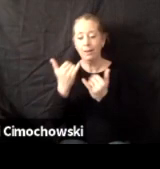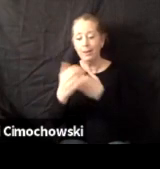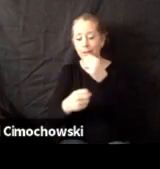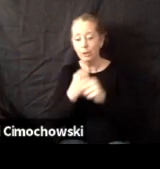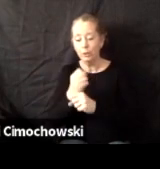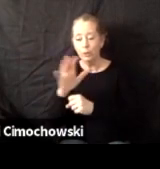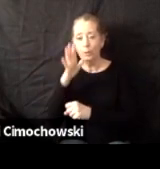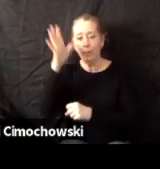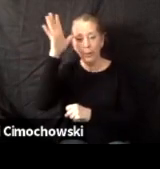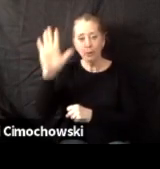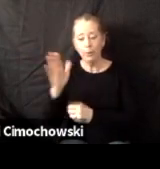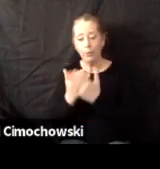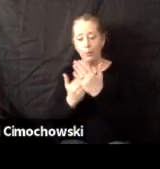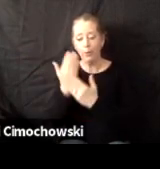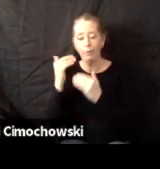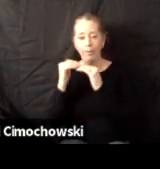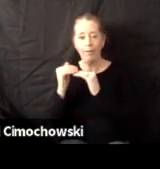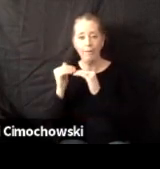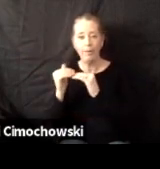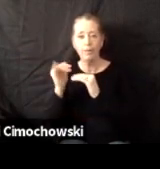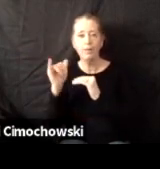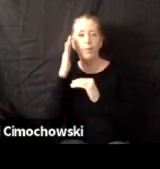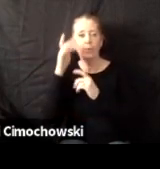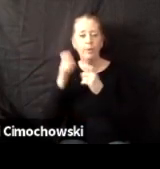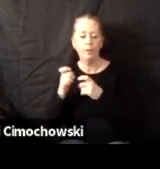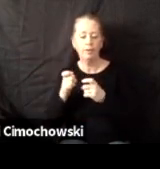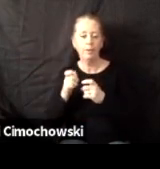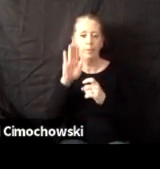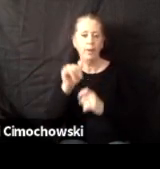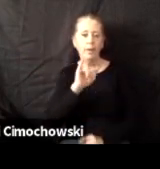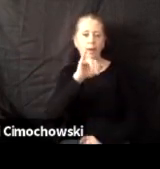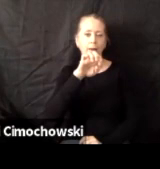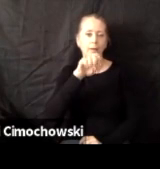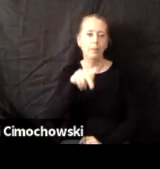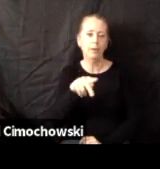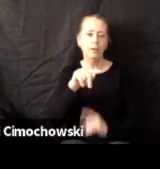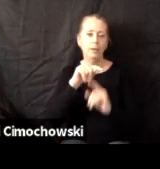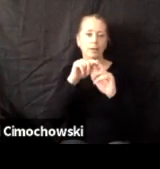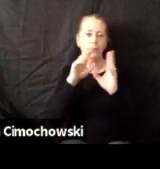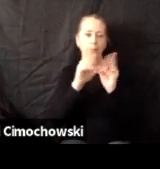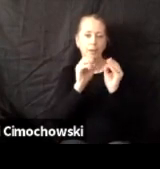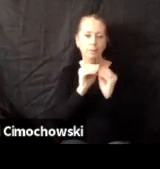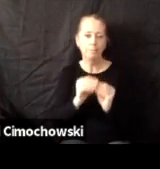the pandemic. So that, again, will be handled by the IEP team meeting for some of those decisions.